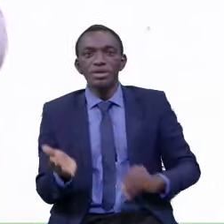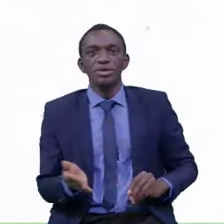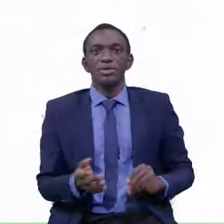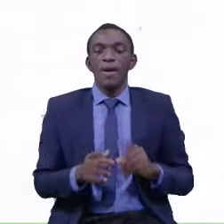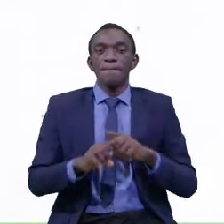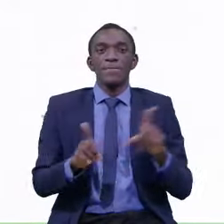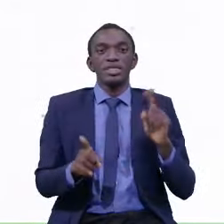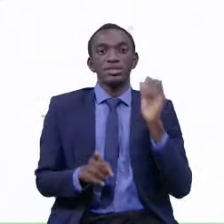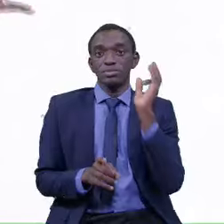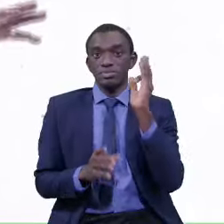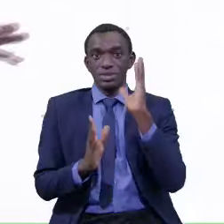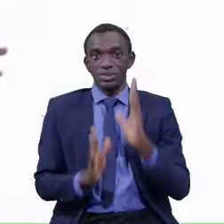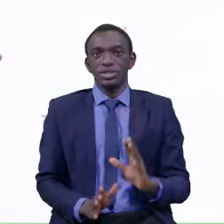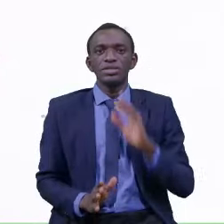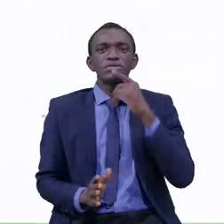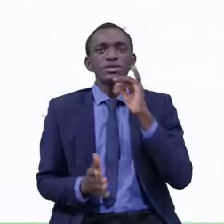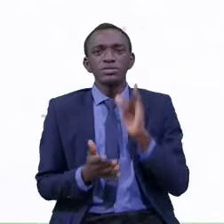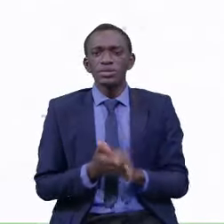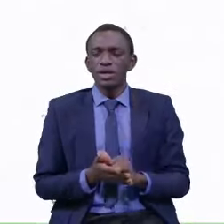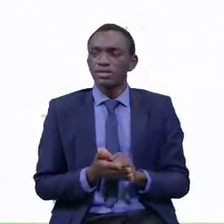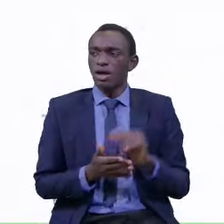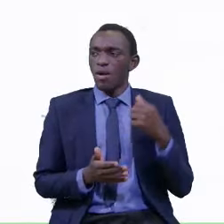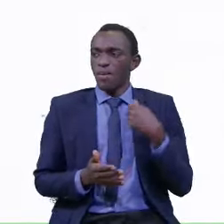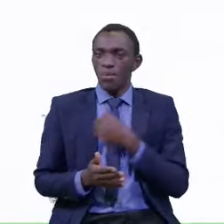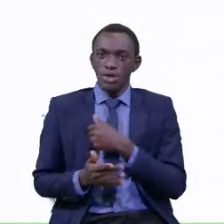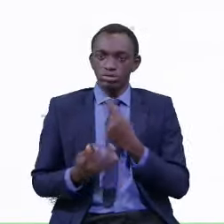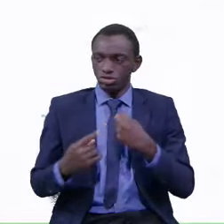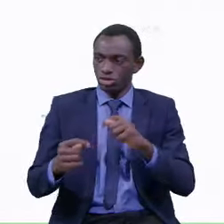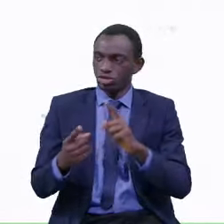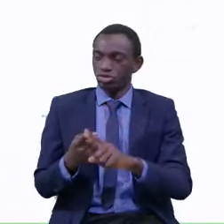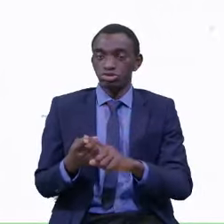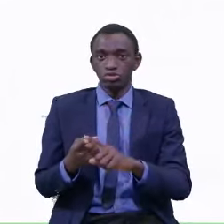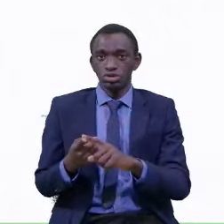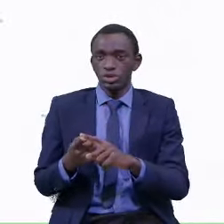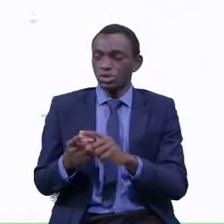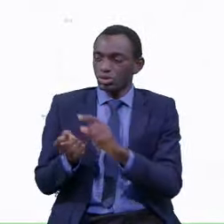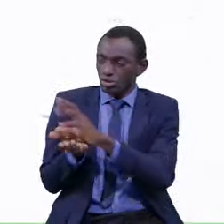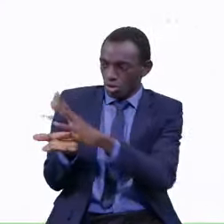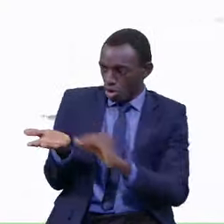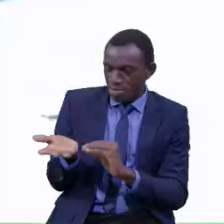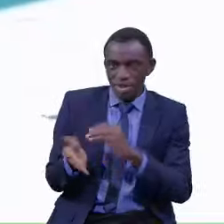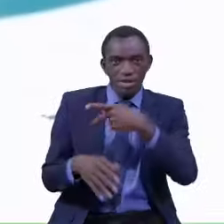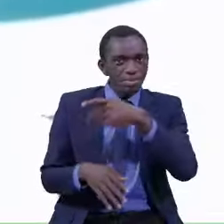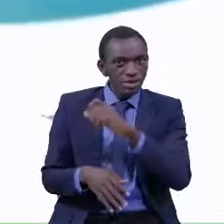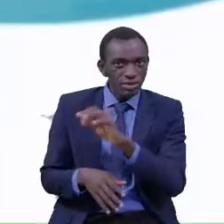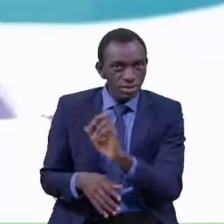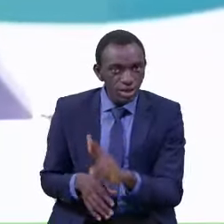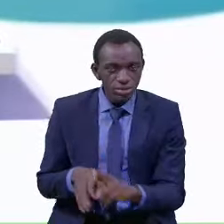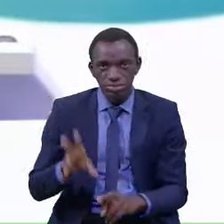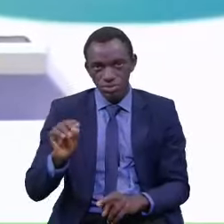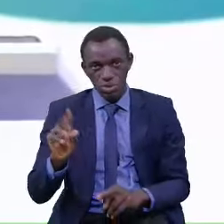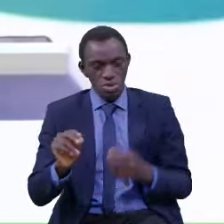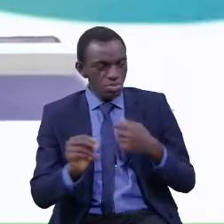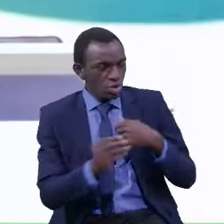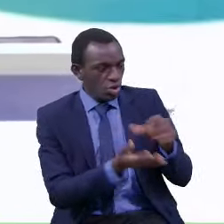I could have tried to copy Peter. I could have tried to copy John. I could have tried to